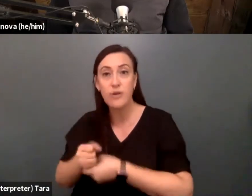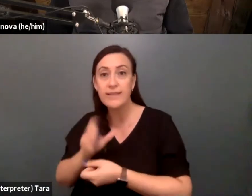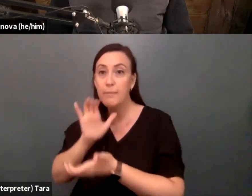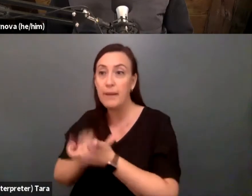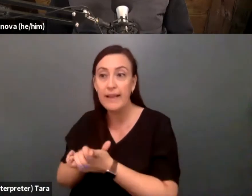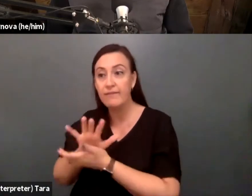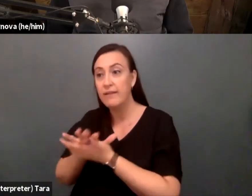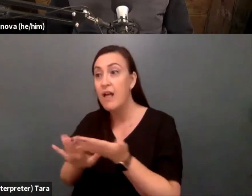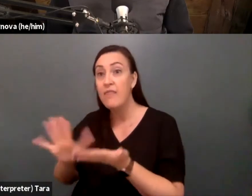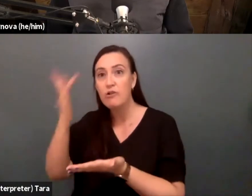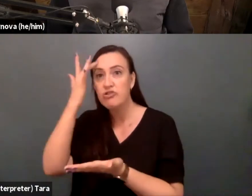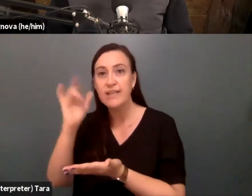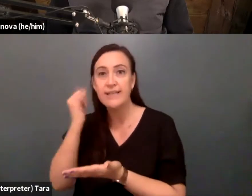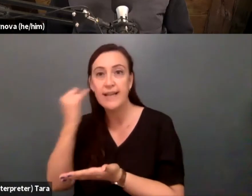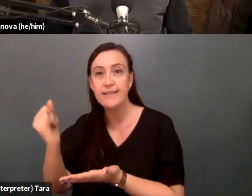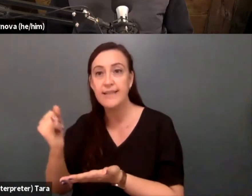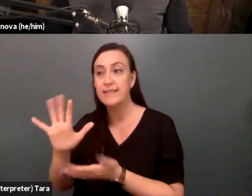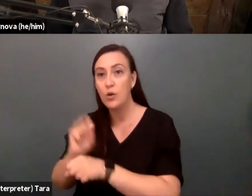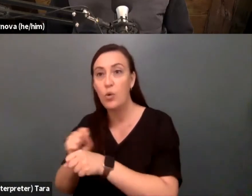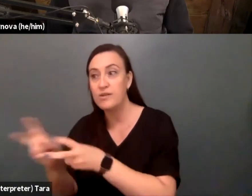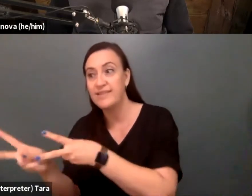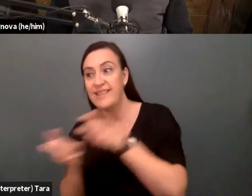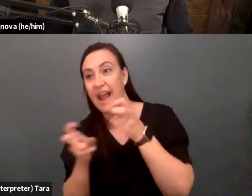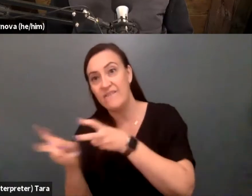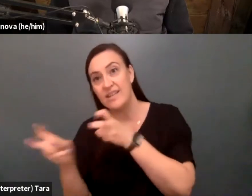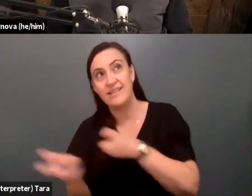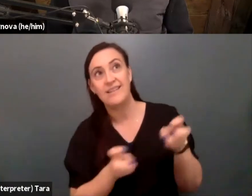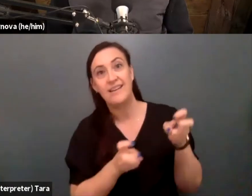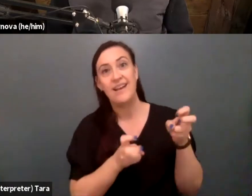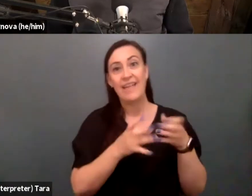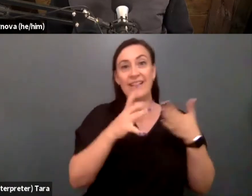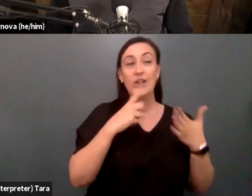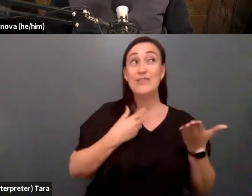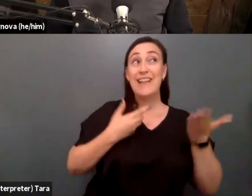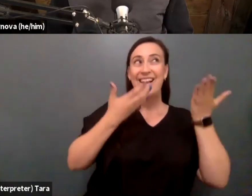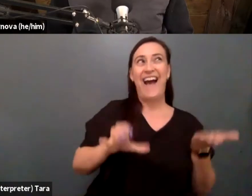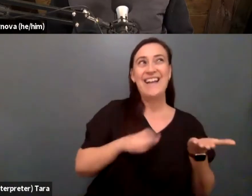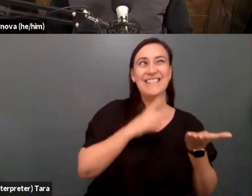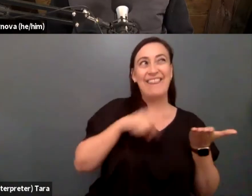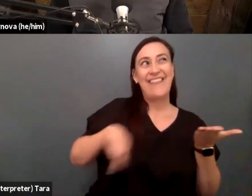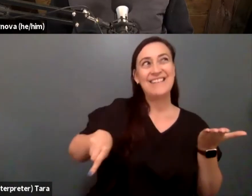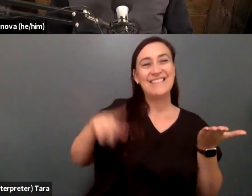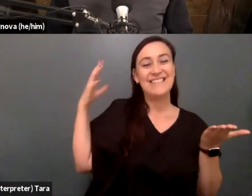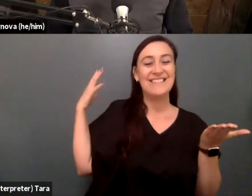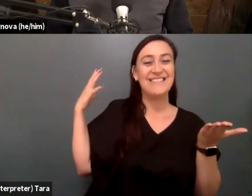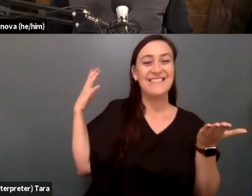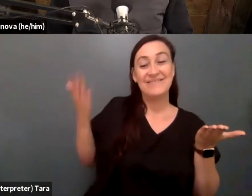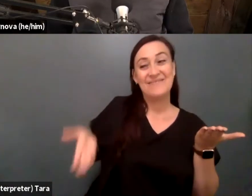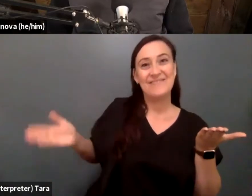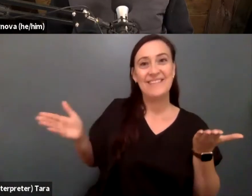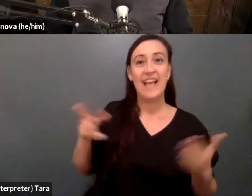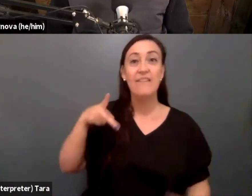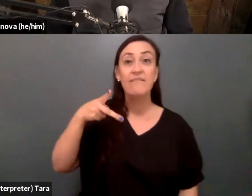genius ideas and work are siphoned, and the leader is like, hey, I did that. And philanthropy is like,